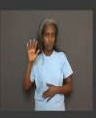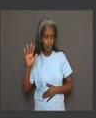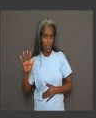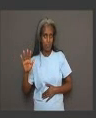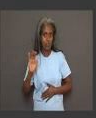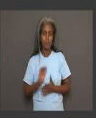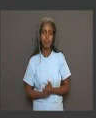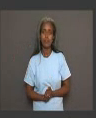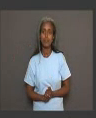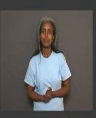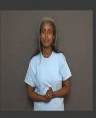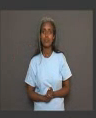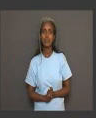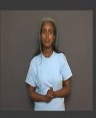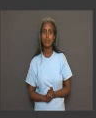2.5.